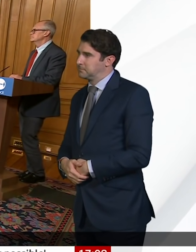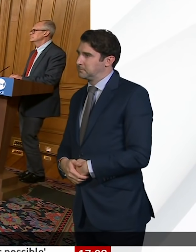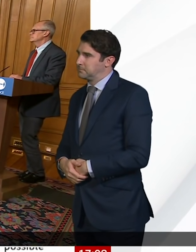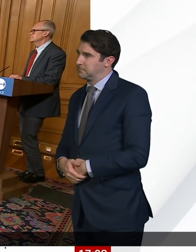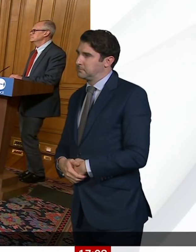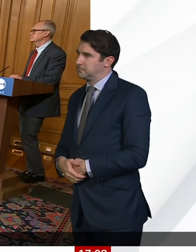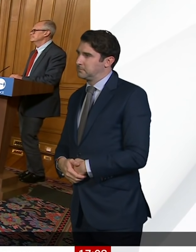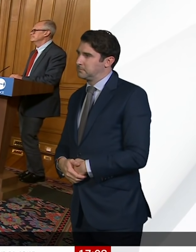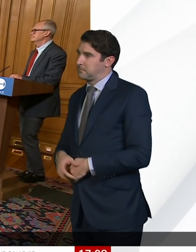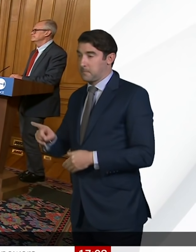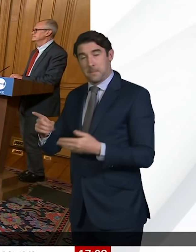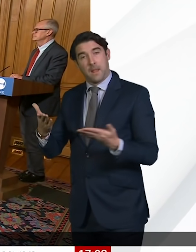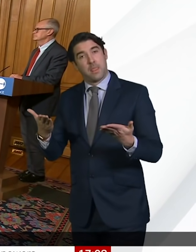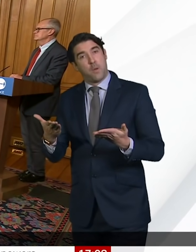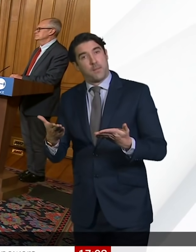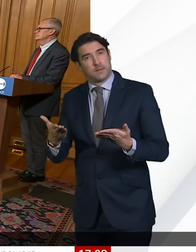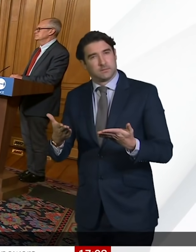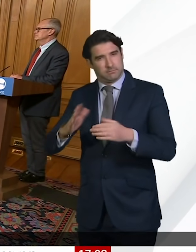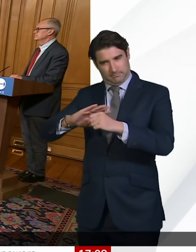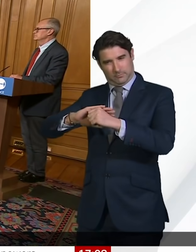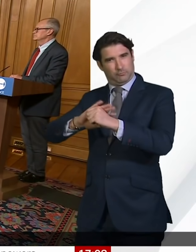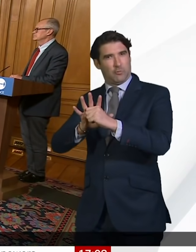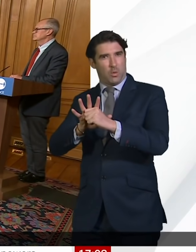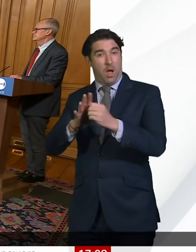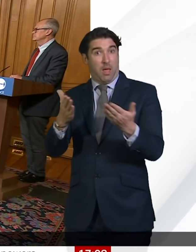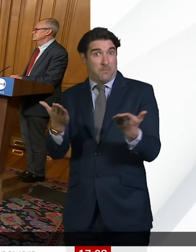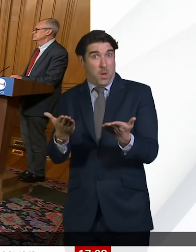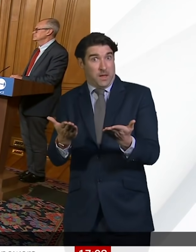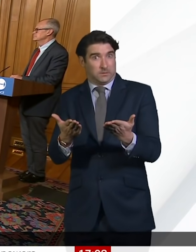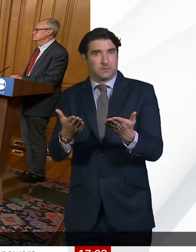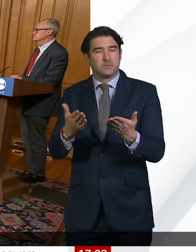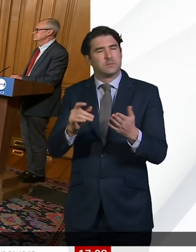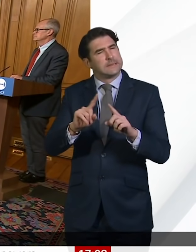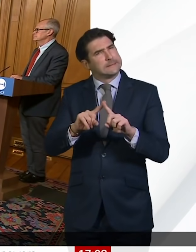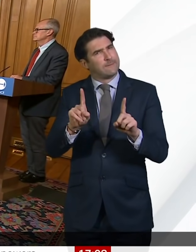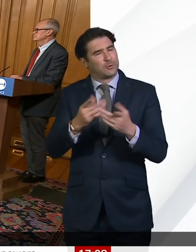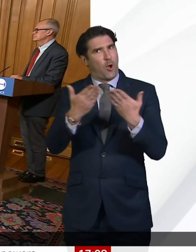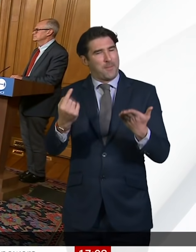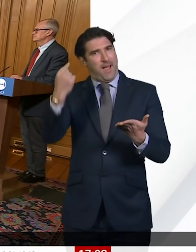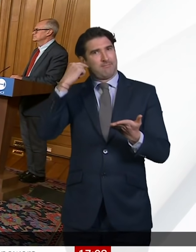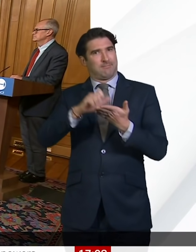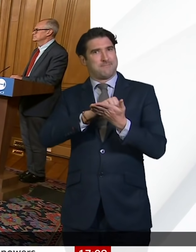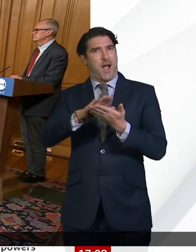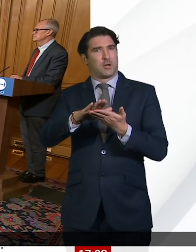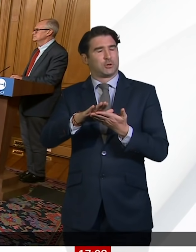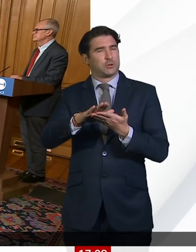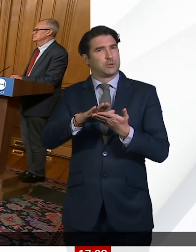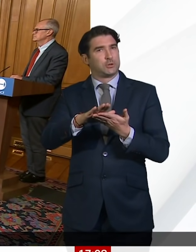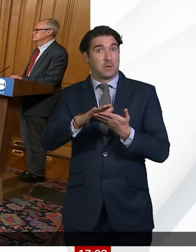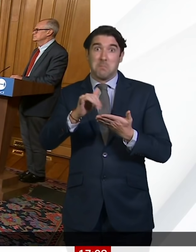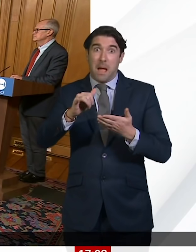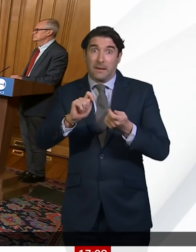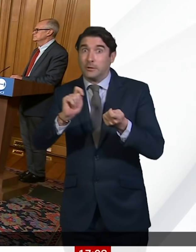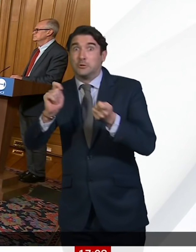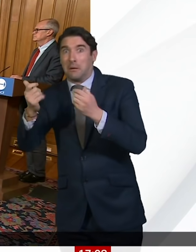COVID cases is at this point in time, and this may change, rather different. There is, on the left, what we have is the